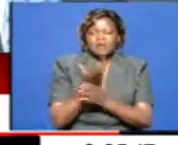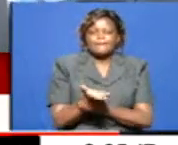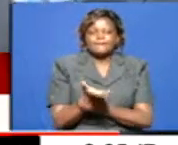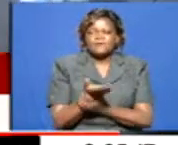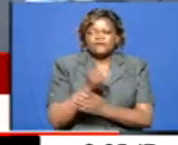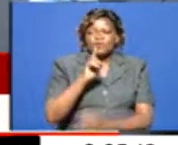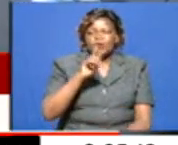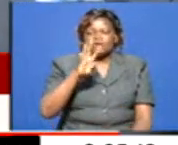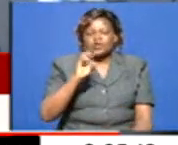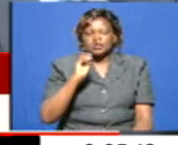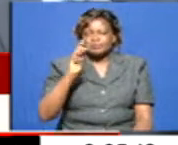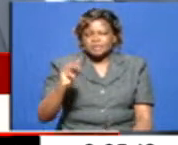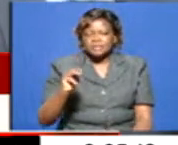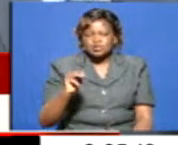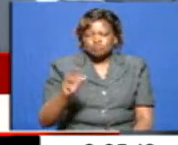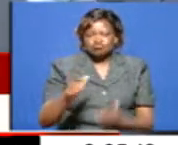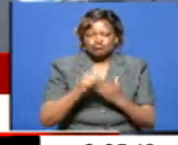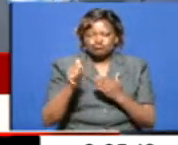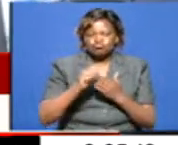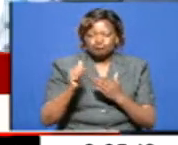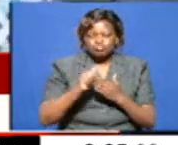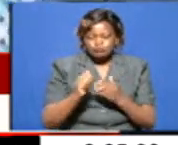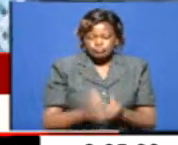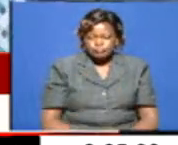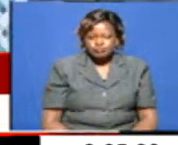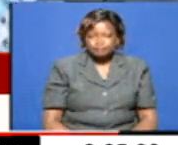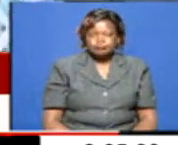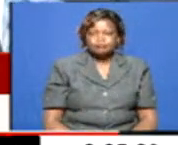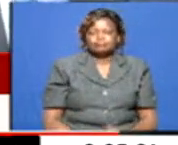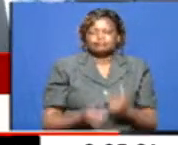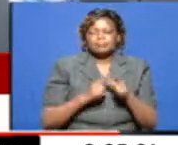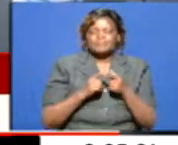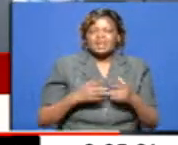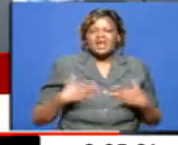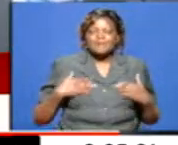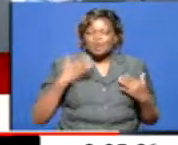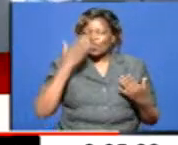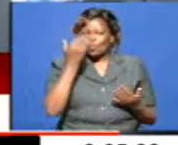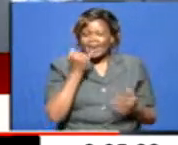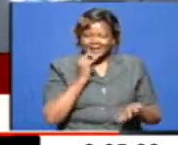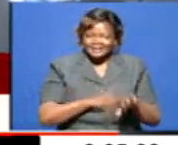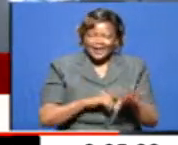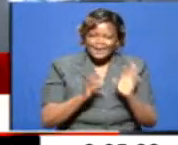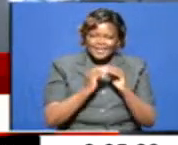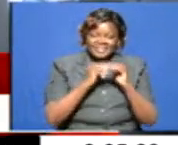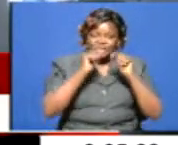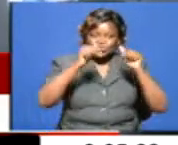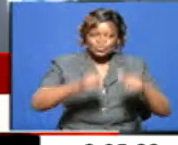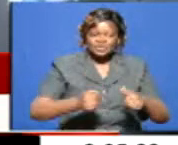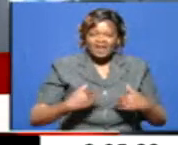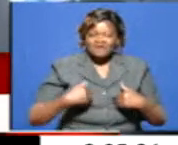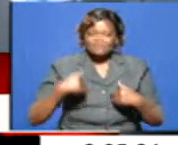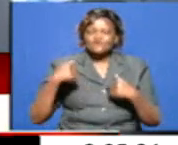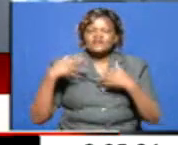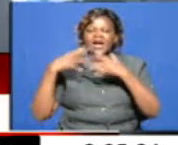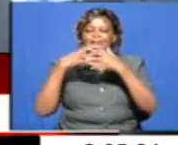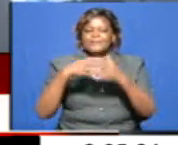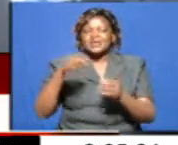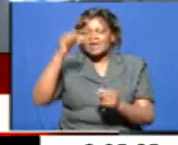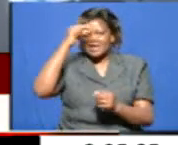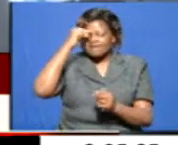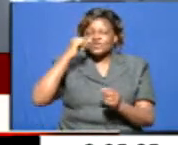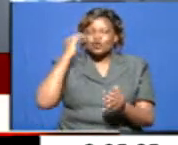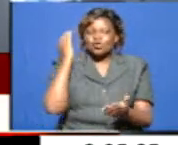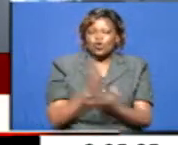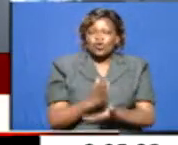$140 million. I'm very happy to tell you that during the meeting today, the United States government